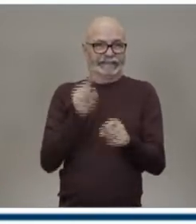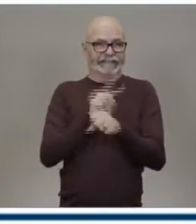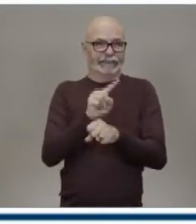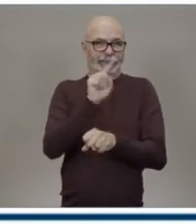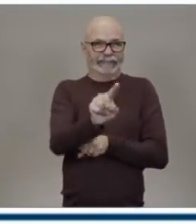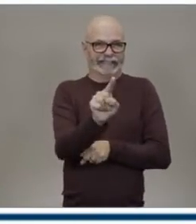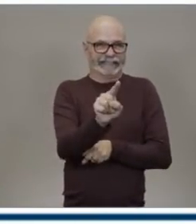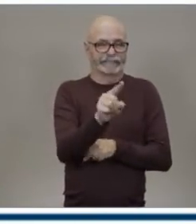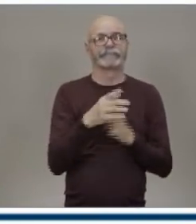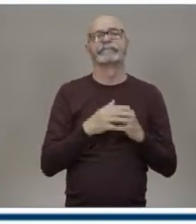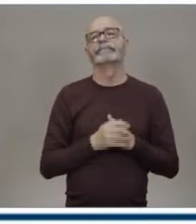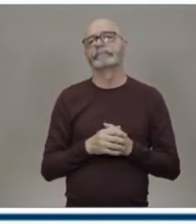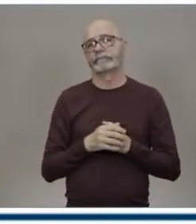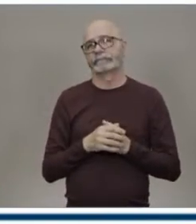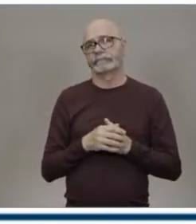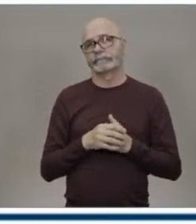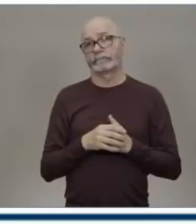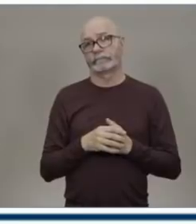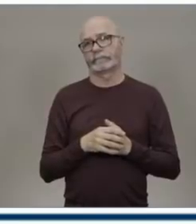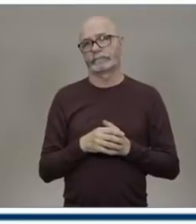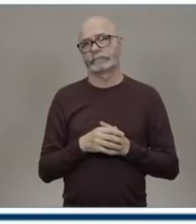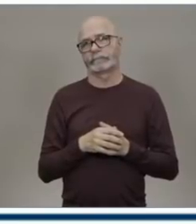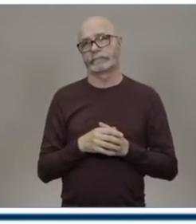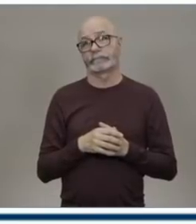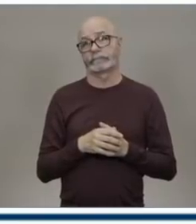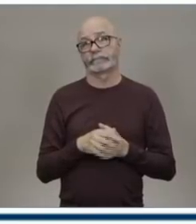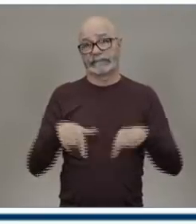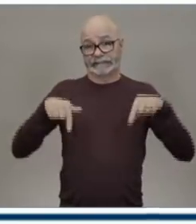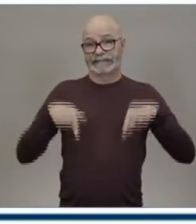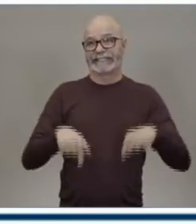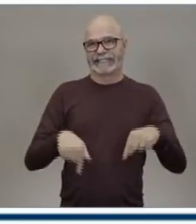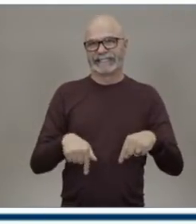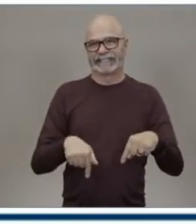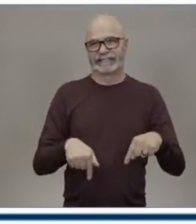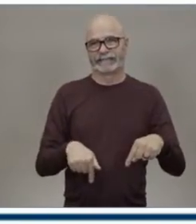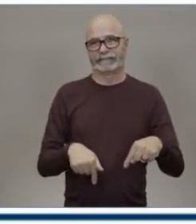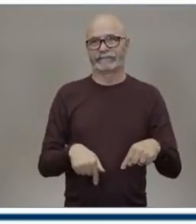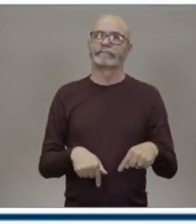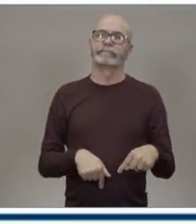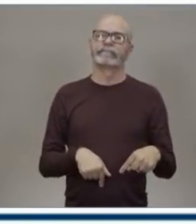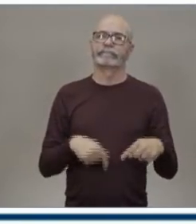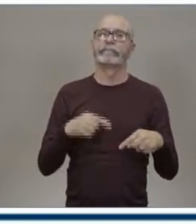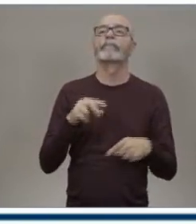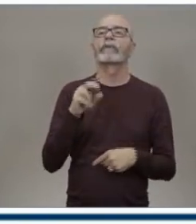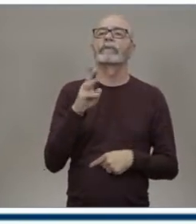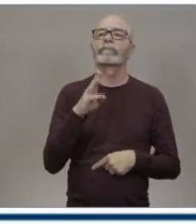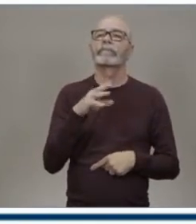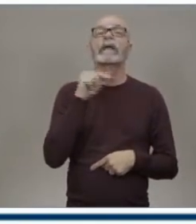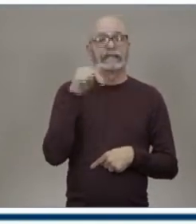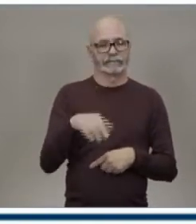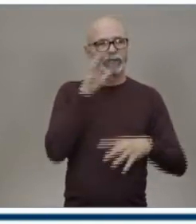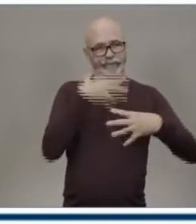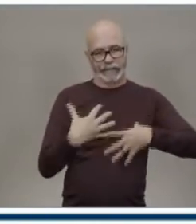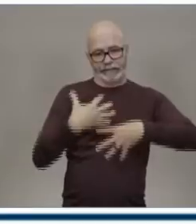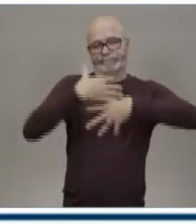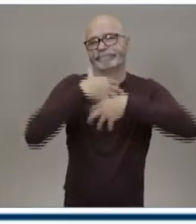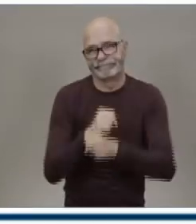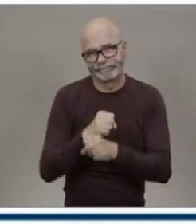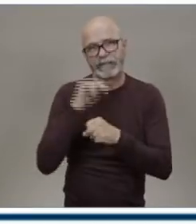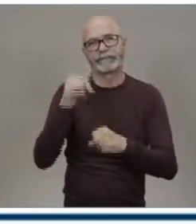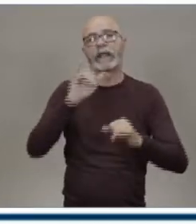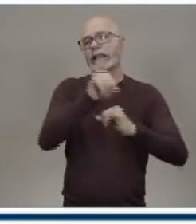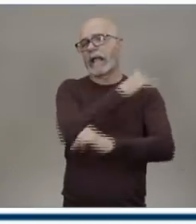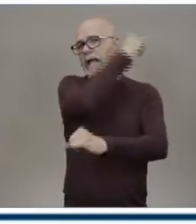this is our last planned briefing before 2021, and I'd like to finish by just reflecting on what we've accomplished together over the last